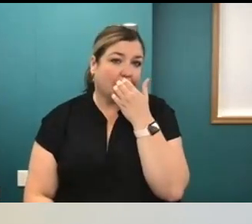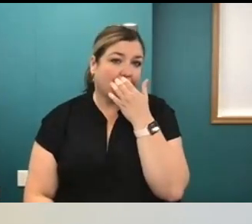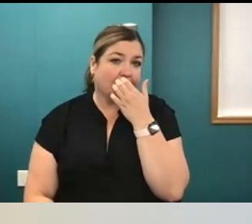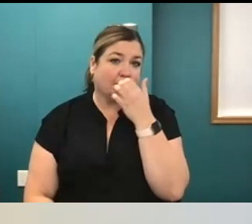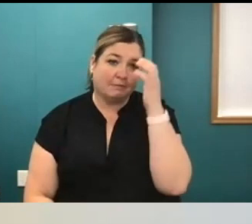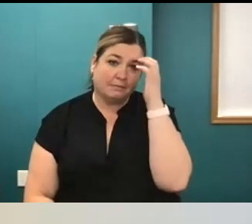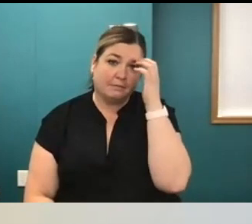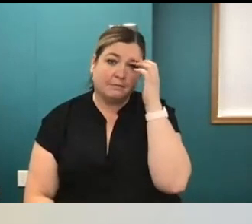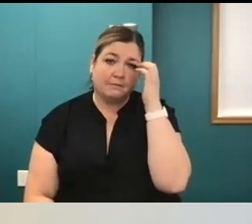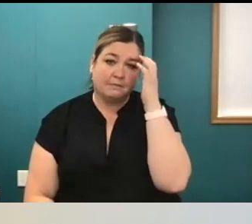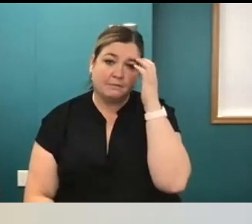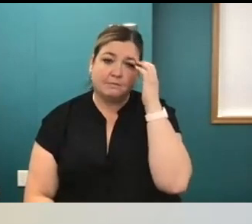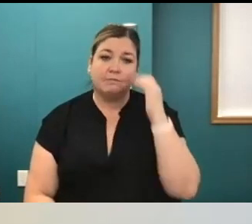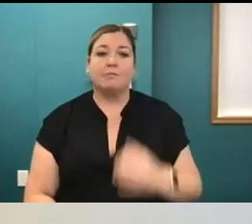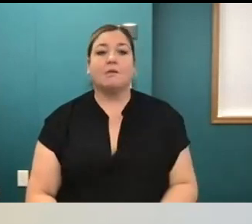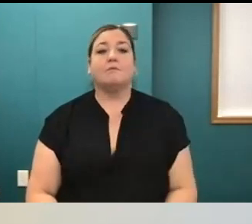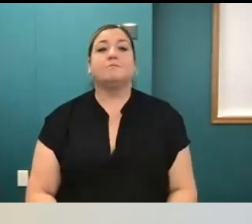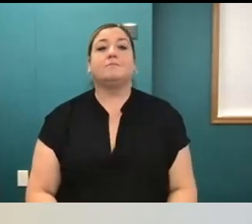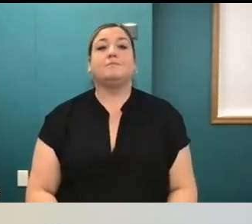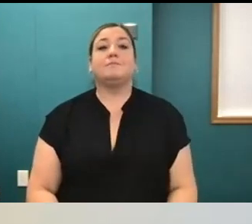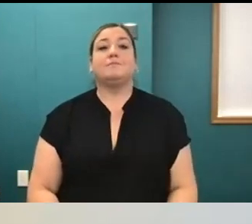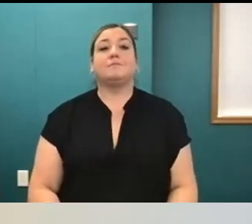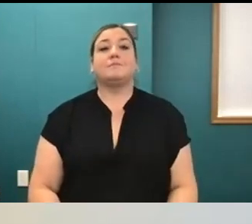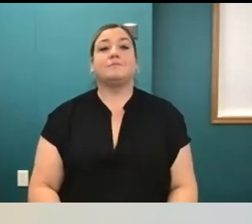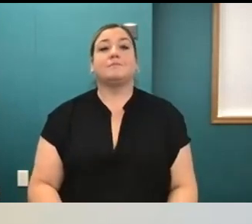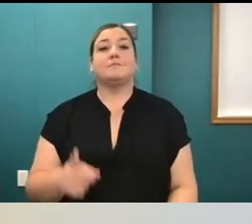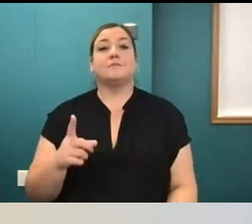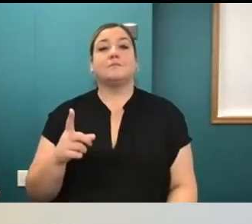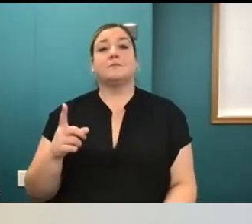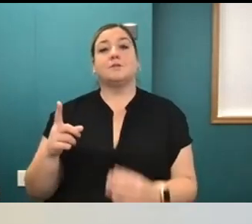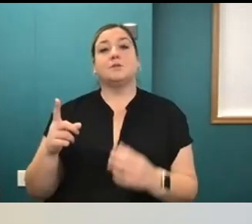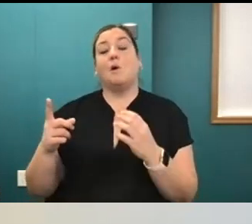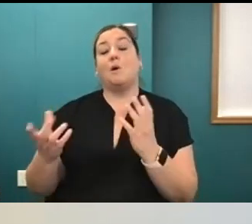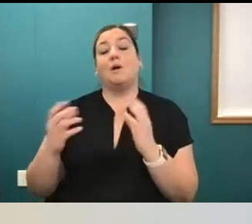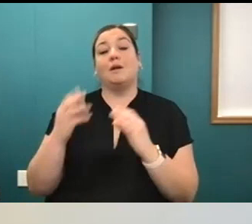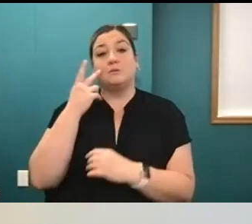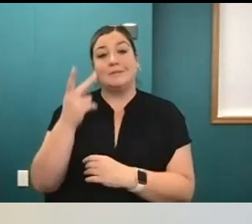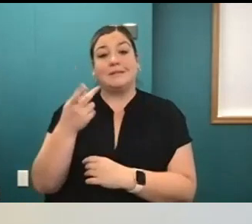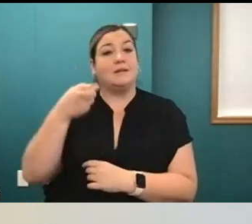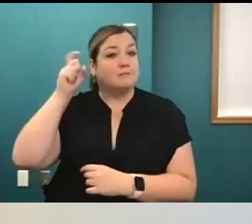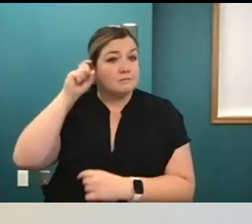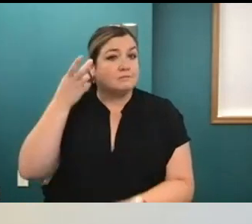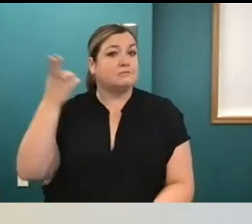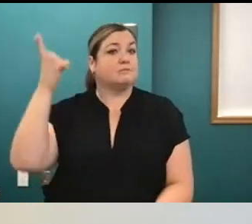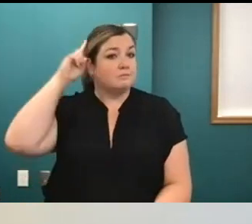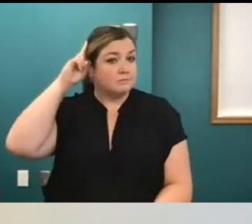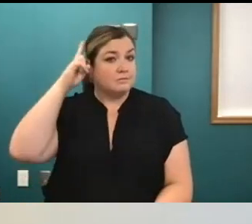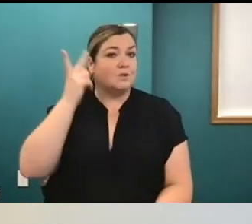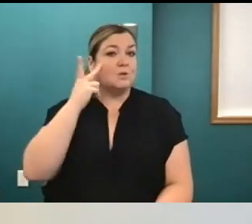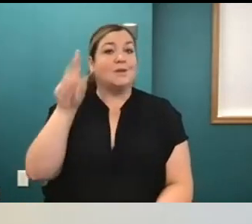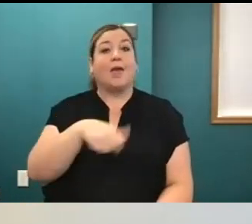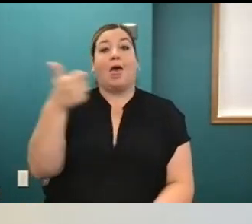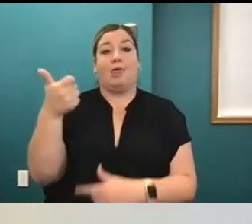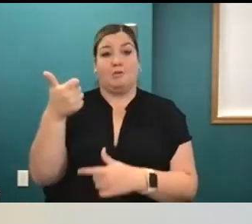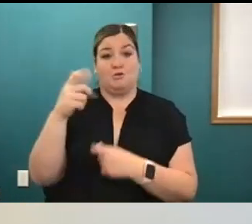All right. In addition, to seeing, hearing aids and cochlear implants, you're also seeing another form